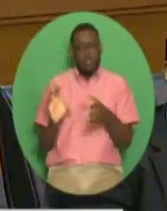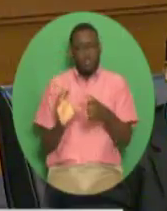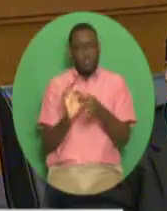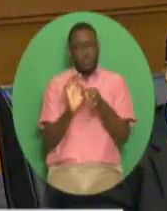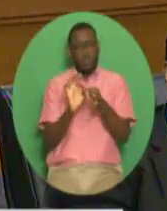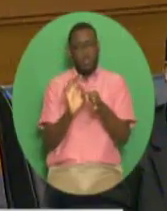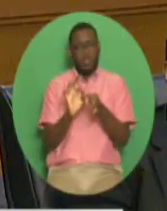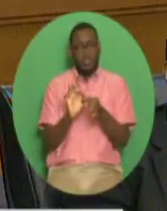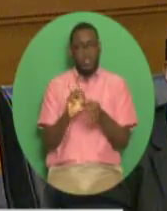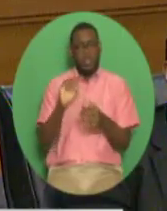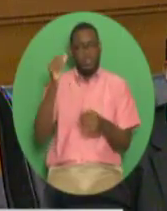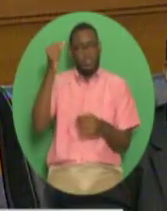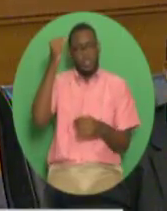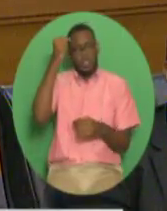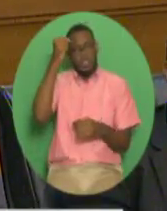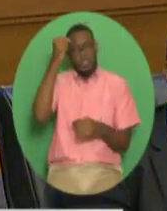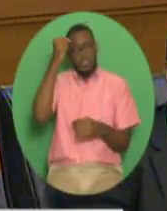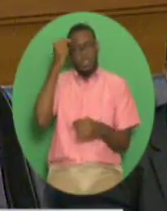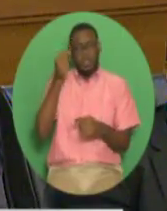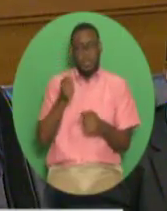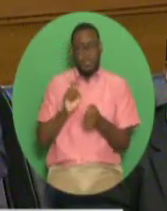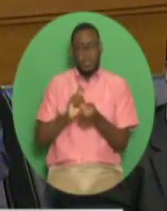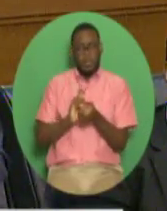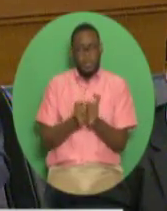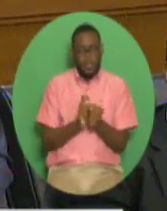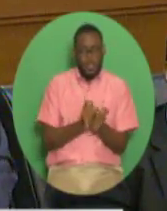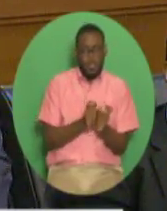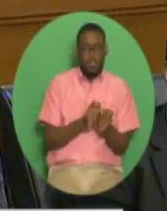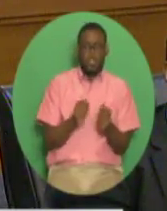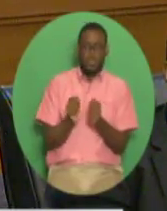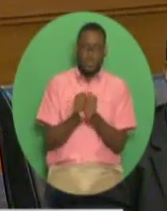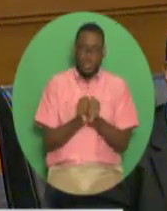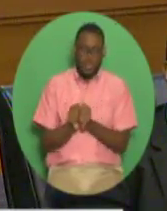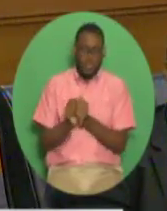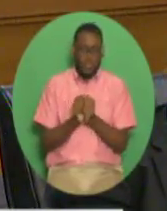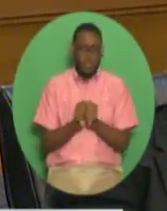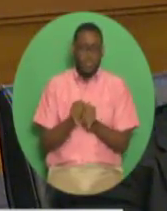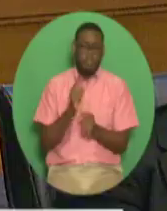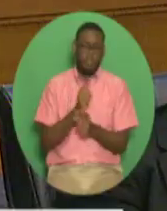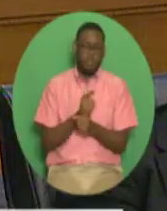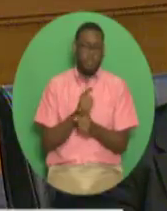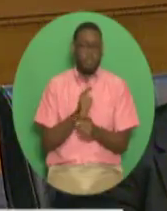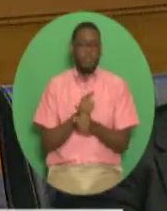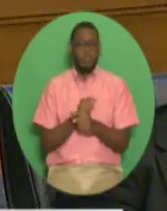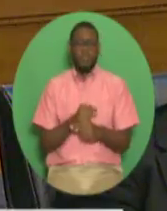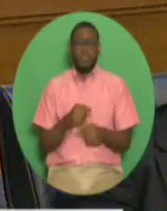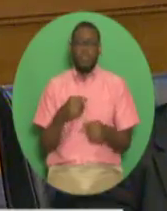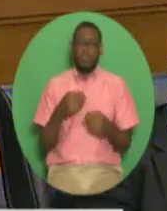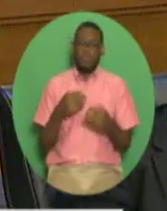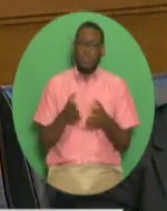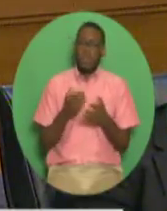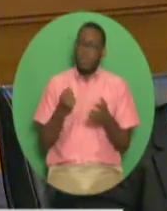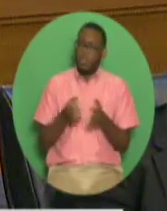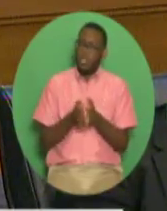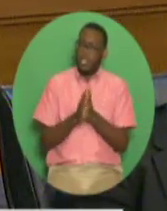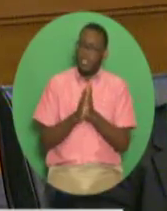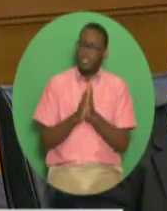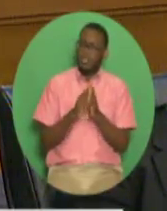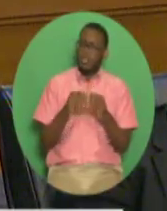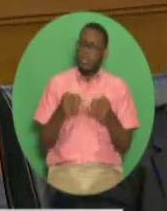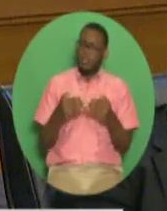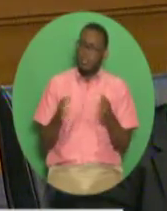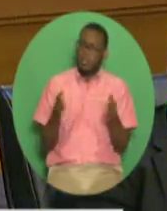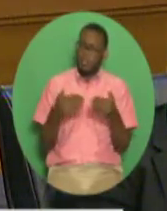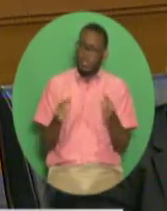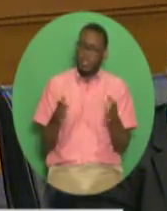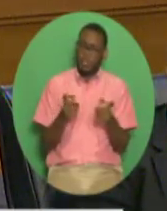member? And perhaps I could get that answer through the Minister or Acting Minister of Public Administration. With regards